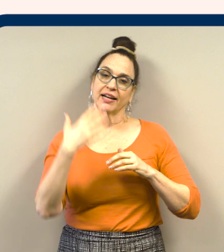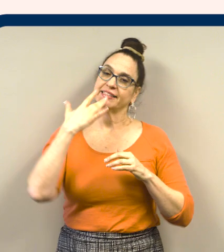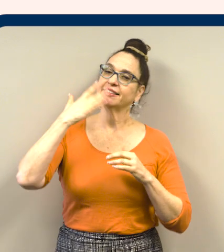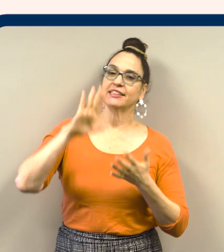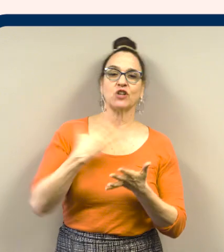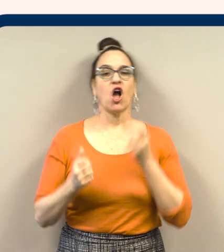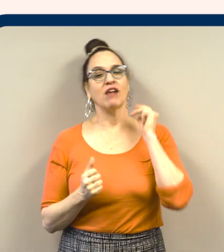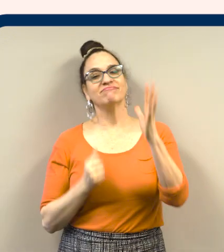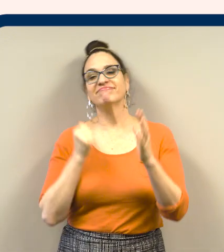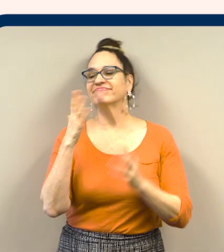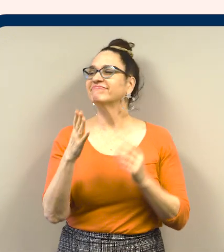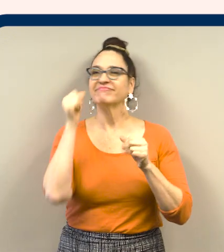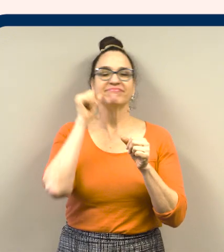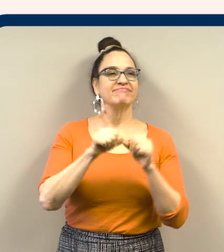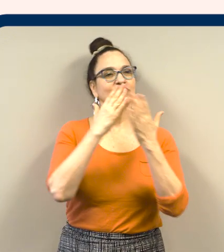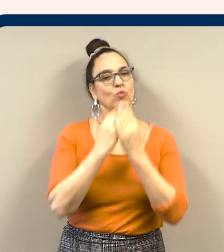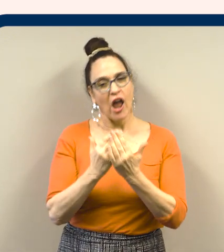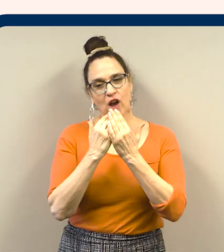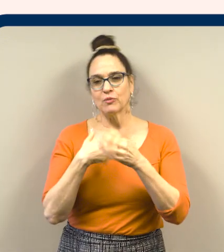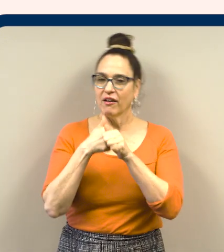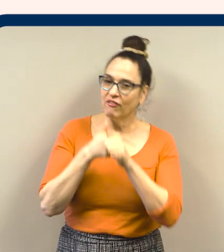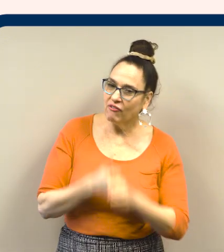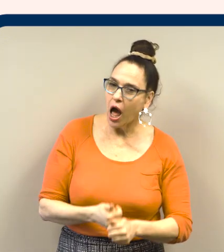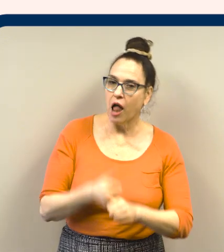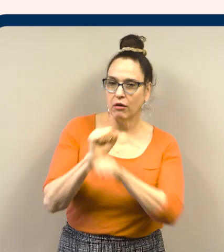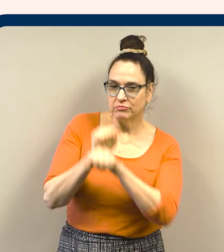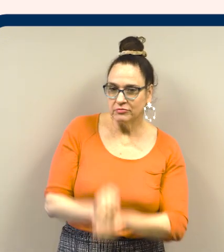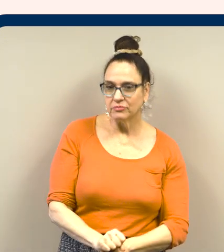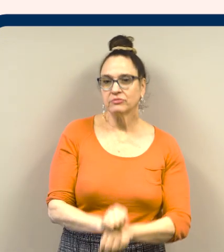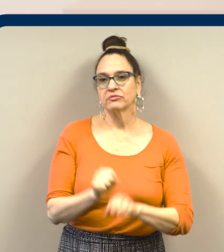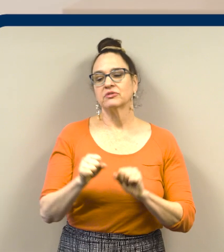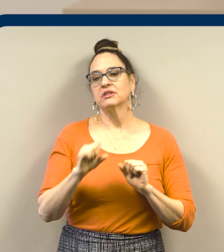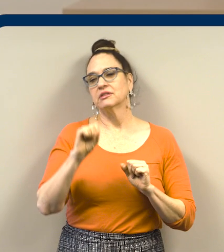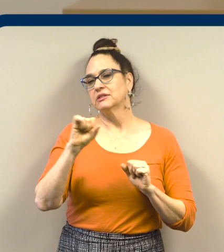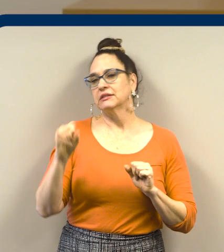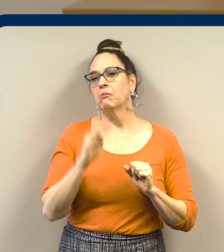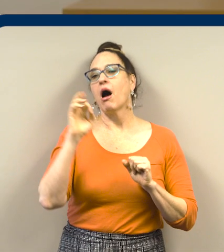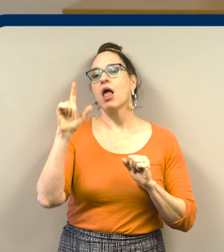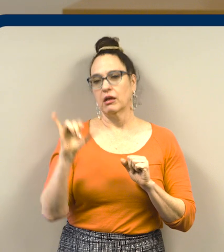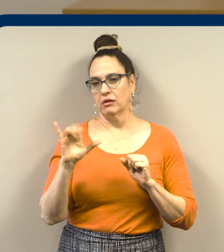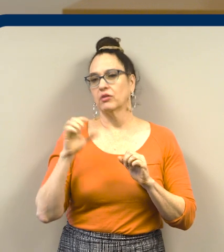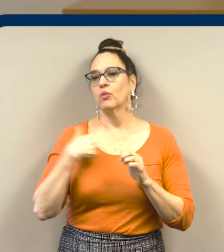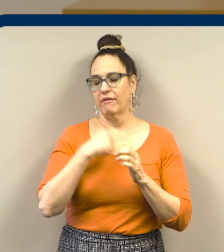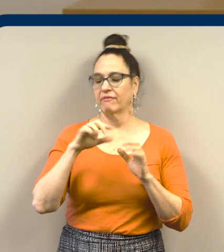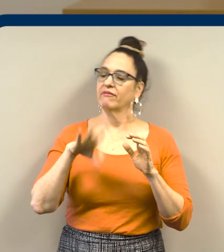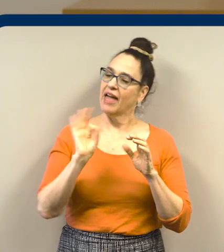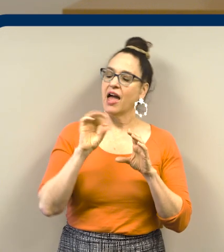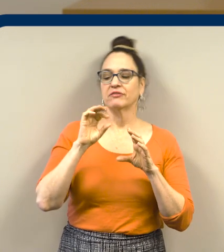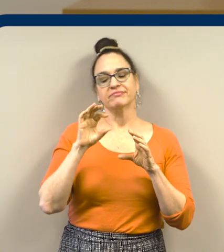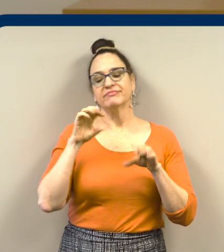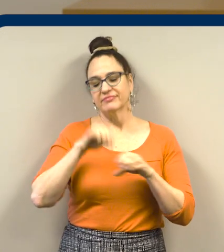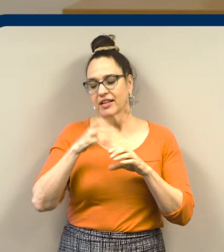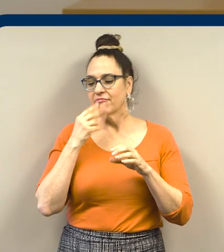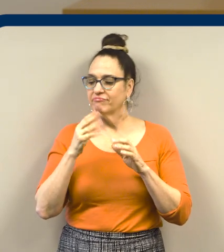recite prayers, and follow symbolic rituals found in the Haggadah. One of the steps during the